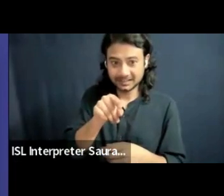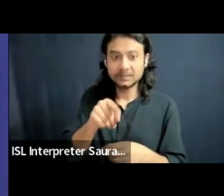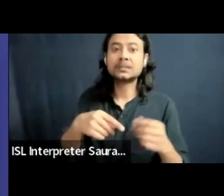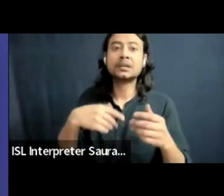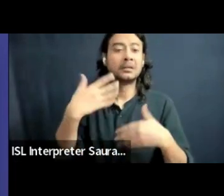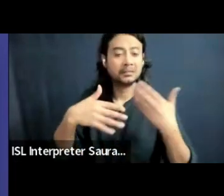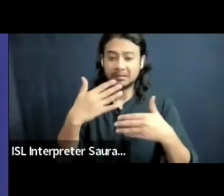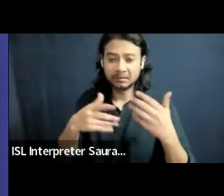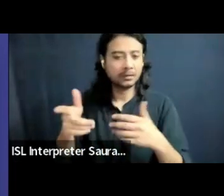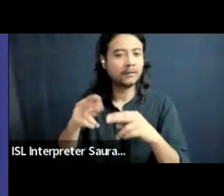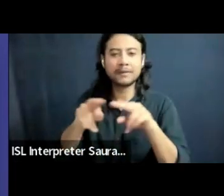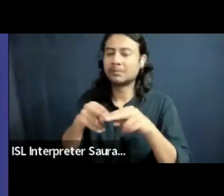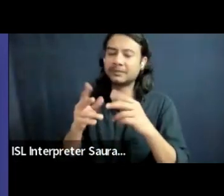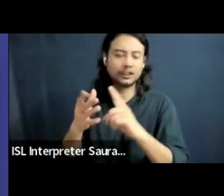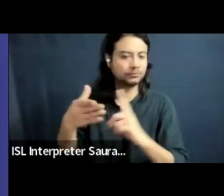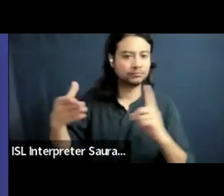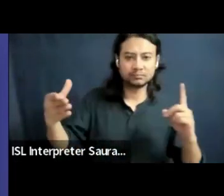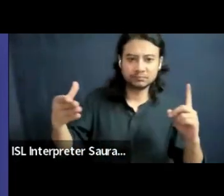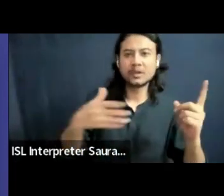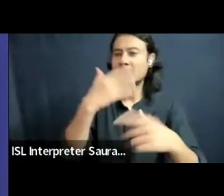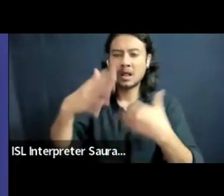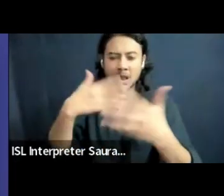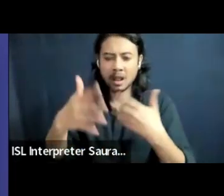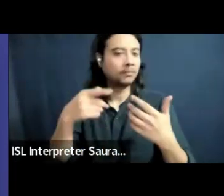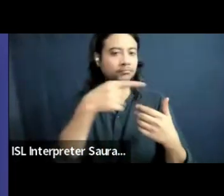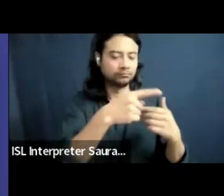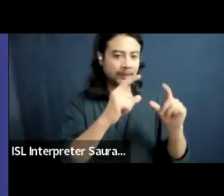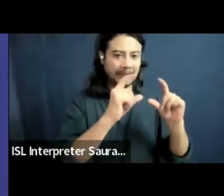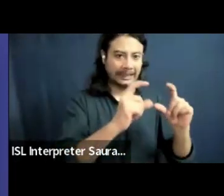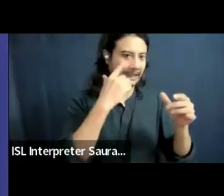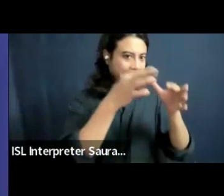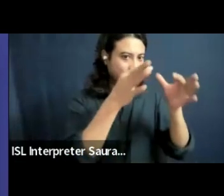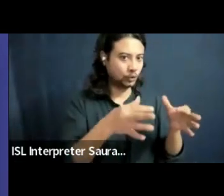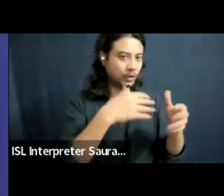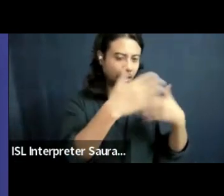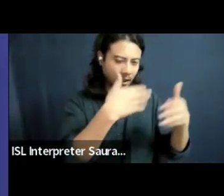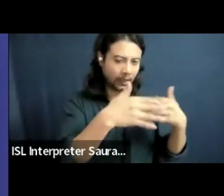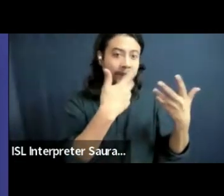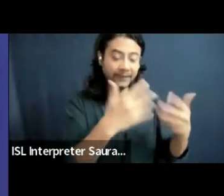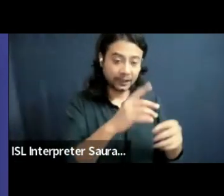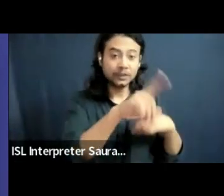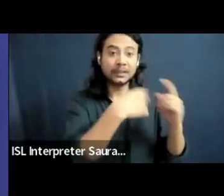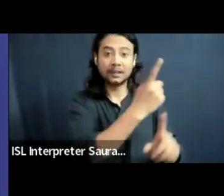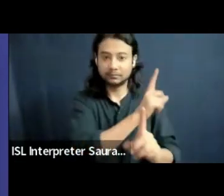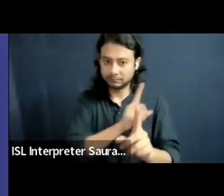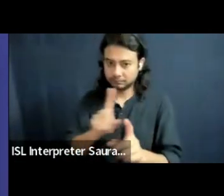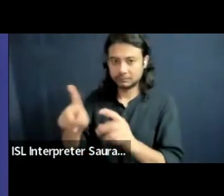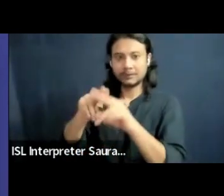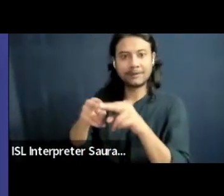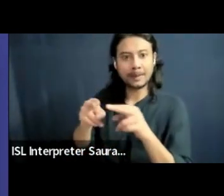families, but also helping those CCIs to transform to community-based and family supportive